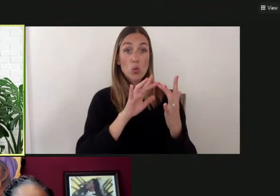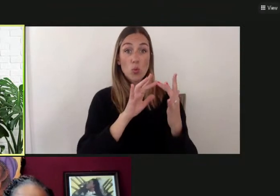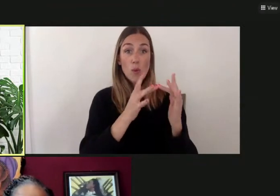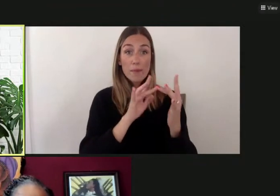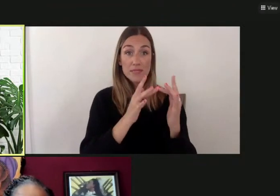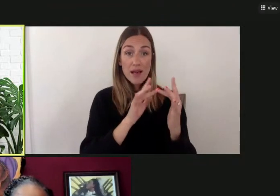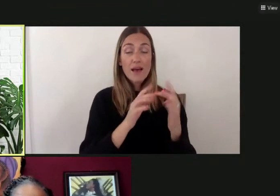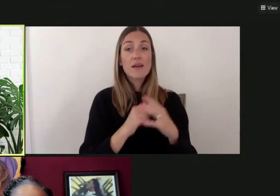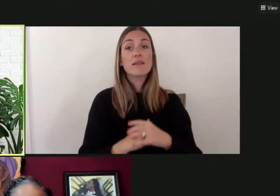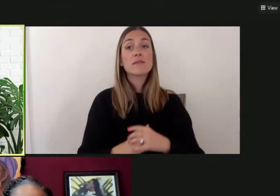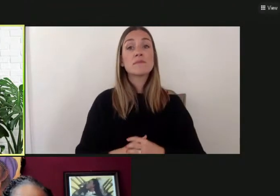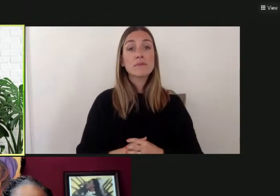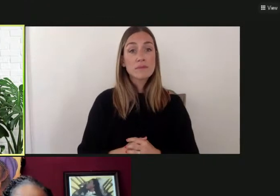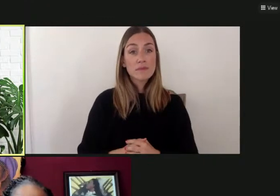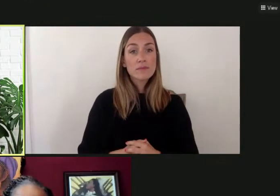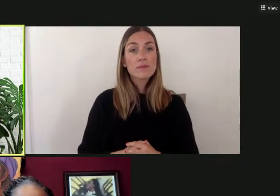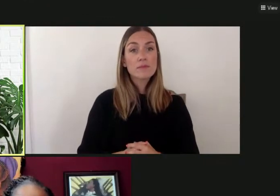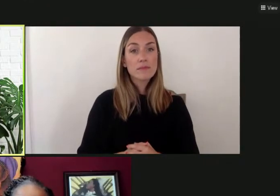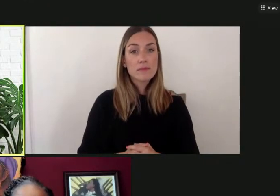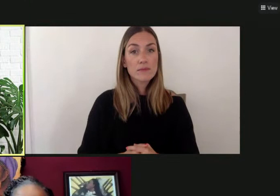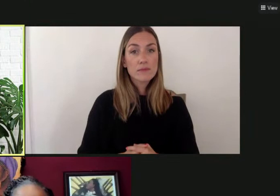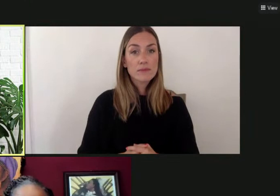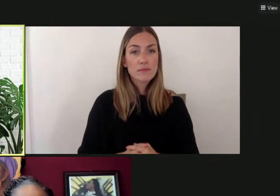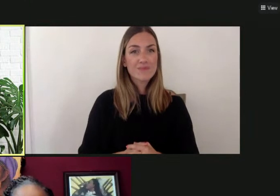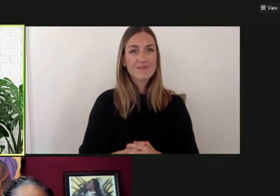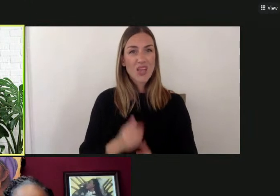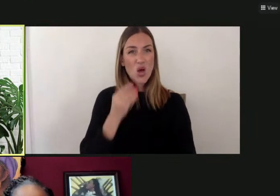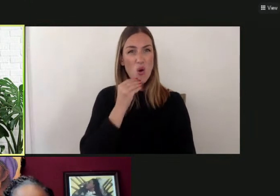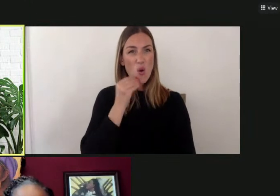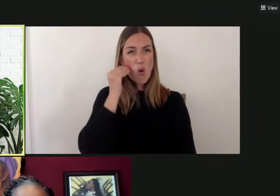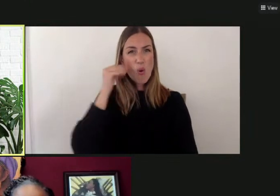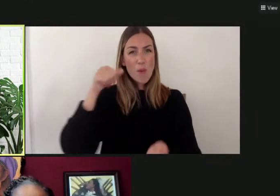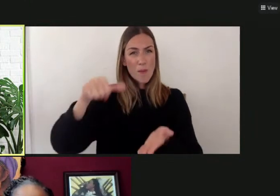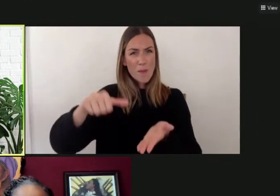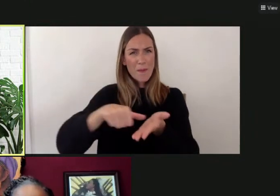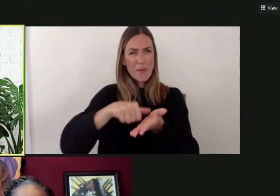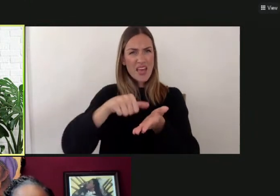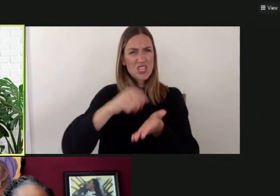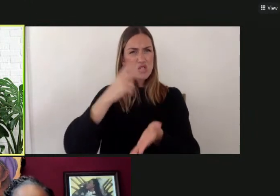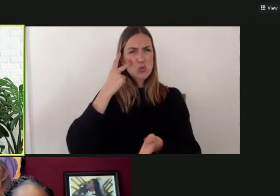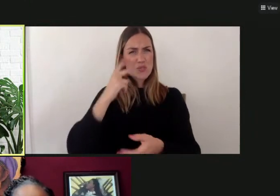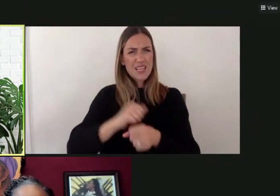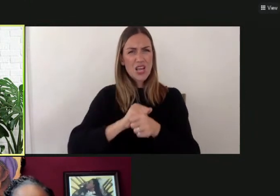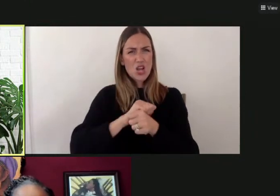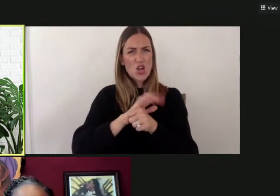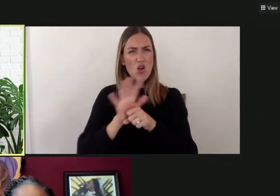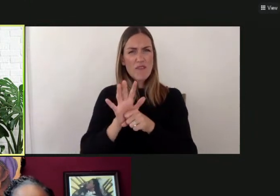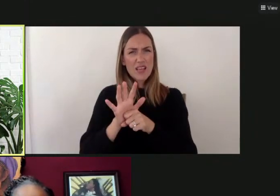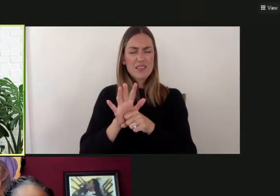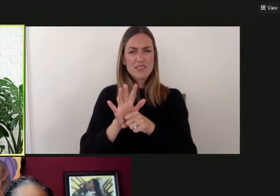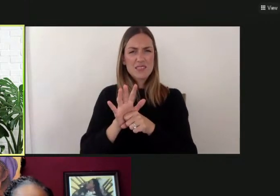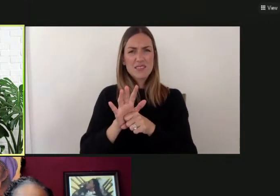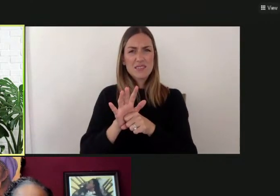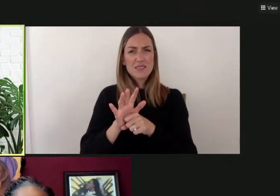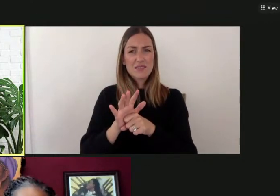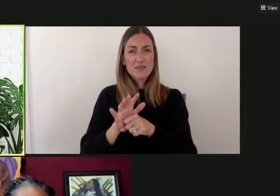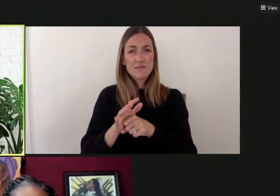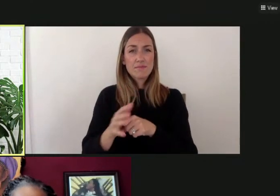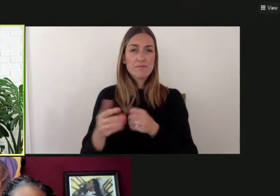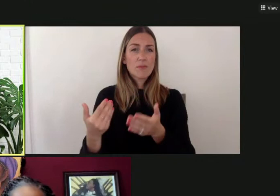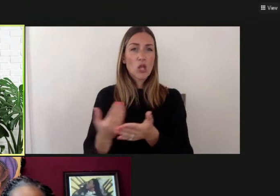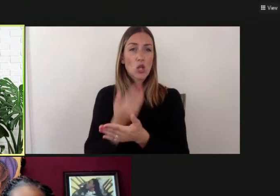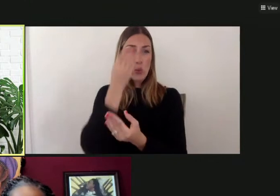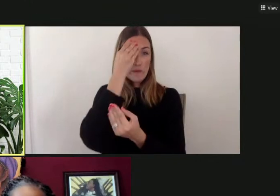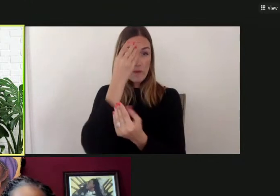website and on that home page, it'll have COVID-19, I believe it says COVID-19 updates. And if